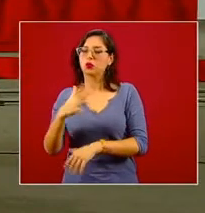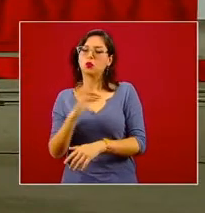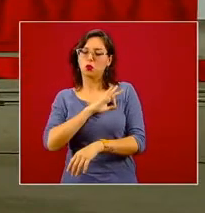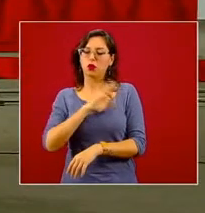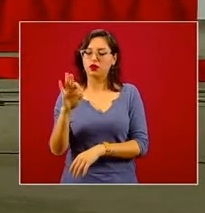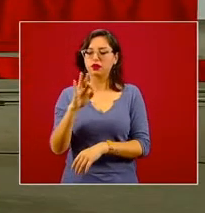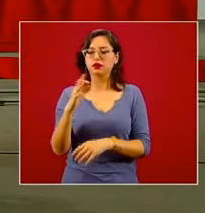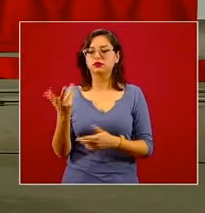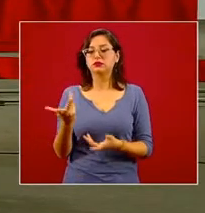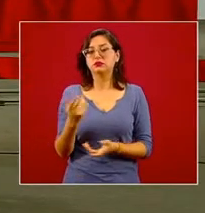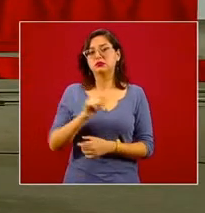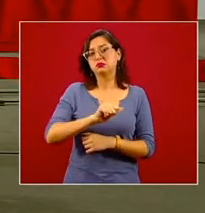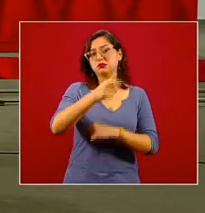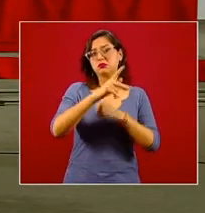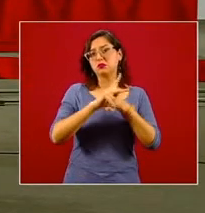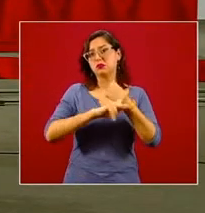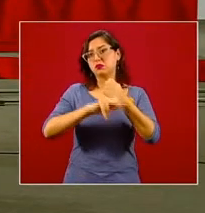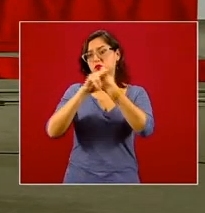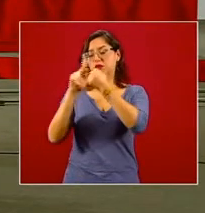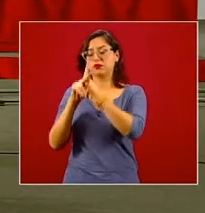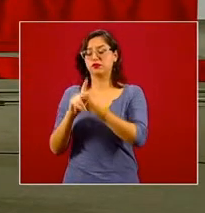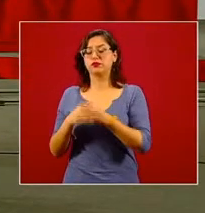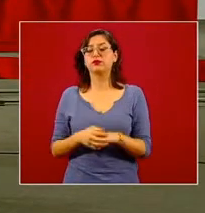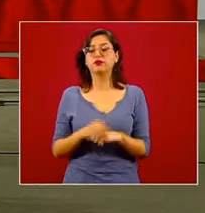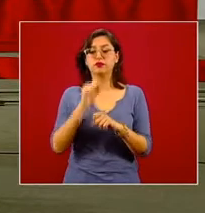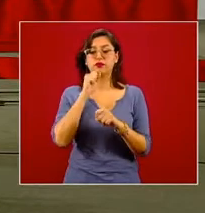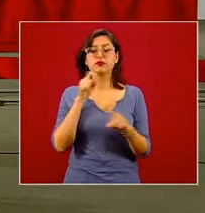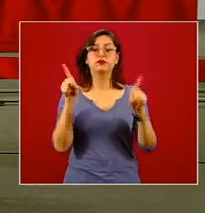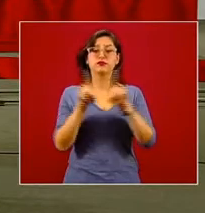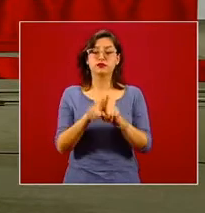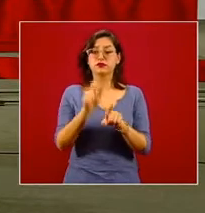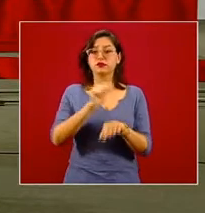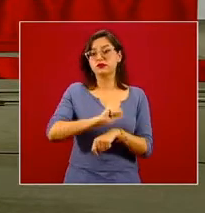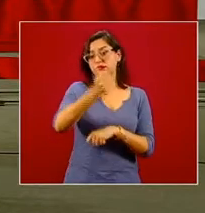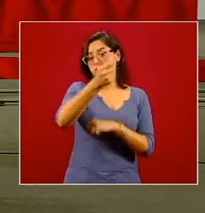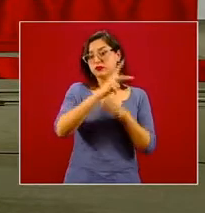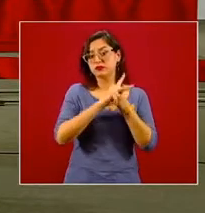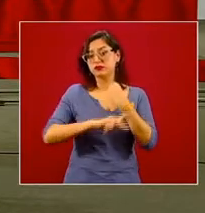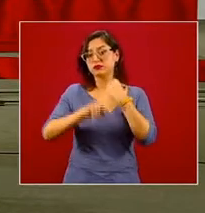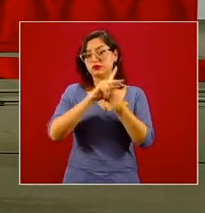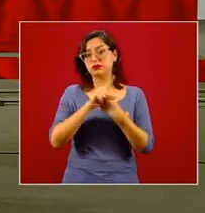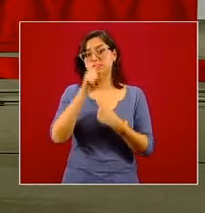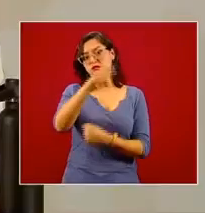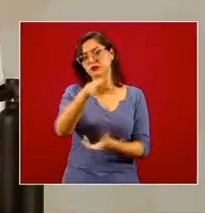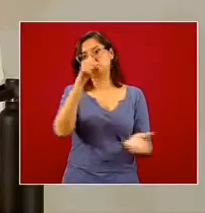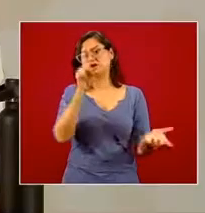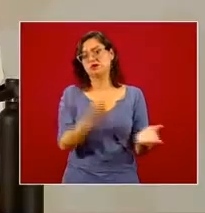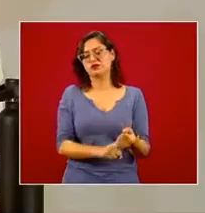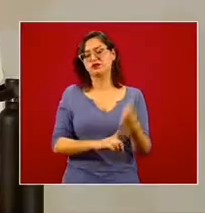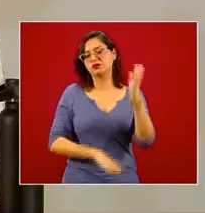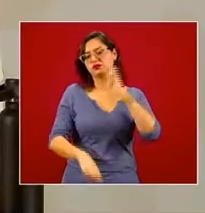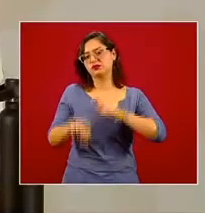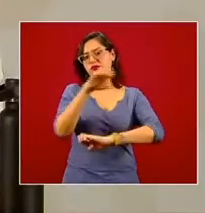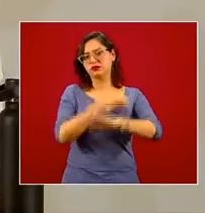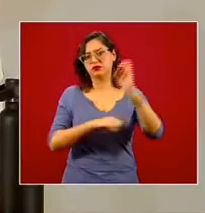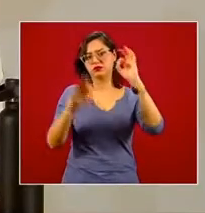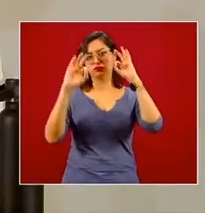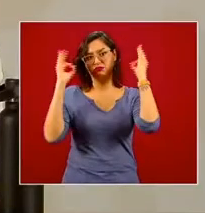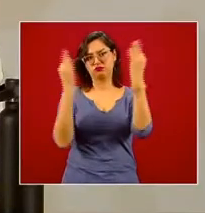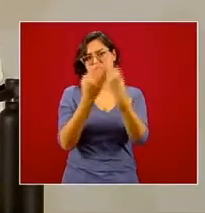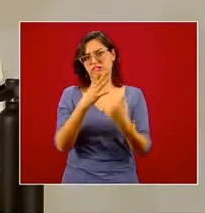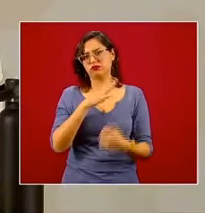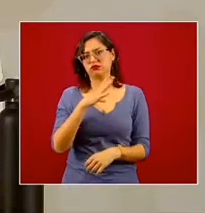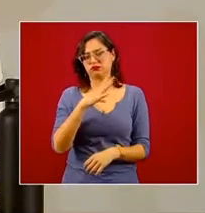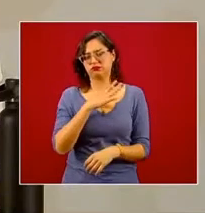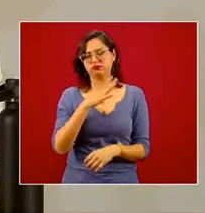Y en otras partes del mundo, those precisamente websites es a and these través de places of las embajadas, information los to get in consulados, touch with con los their que se family establece esta members. coordinación.